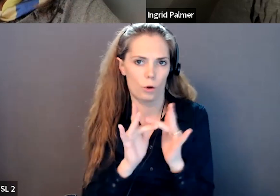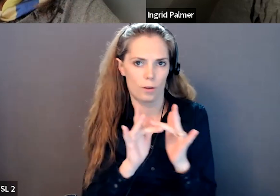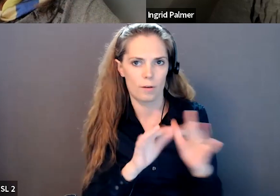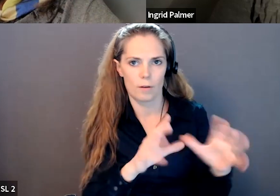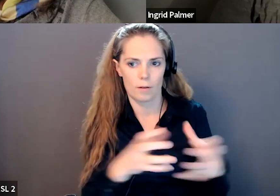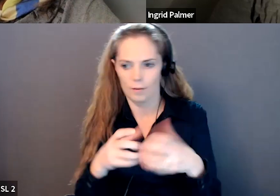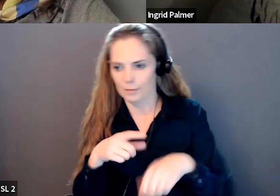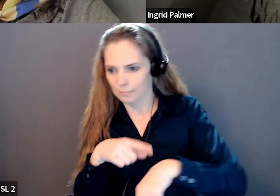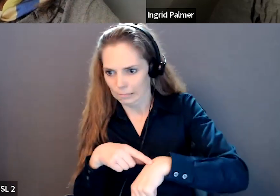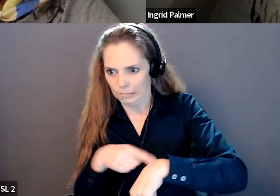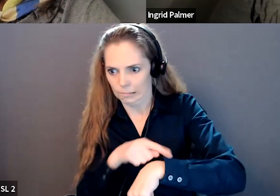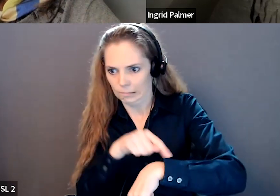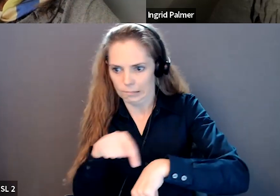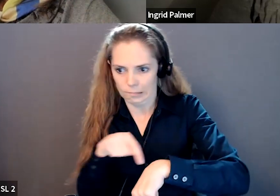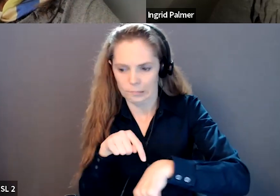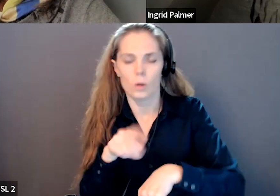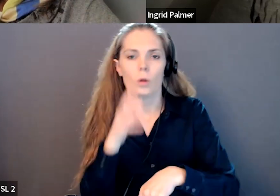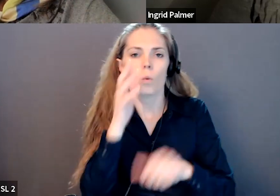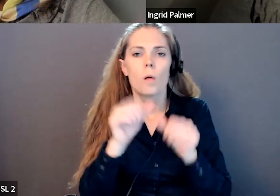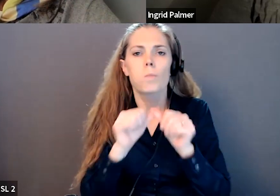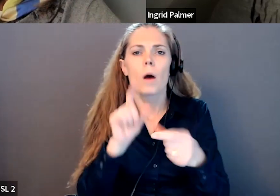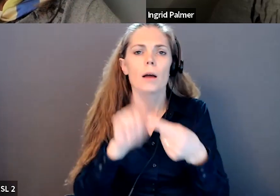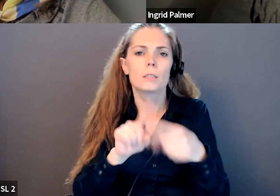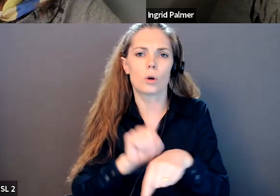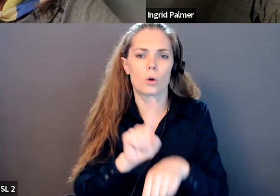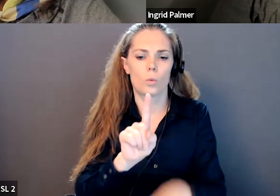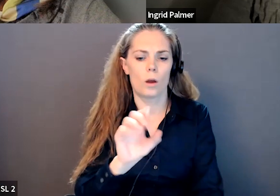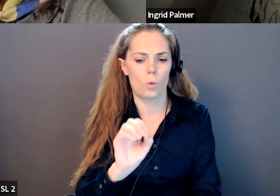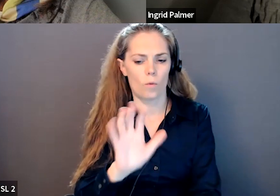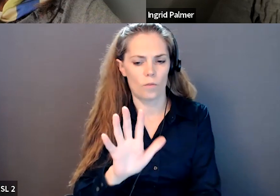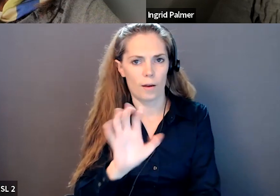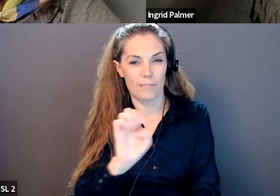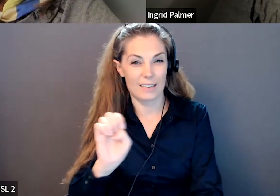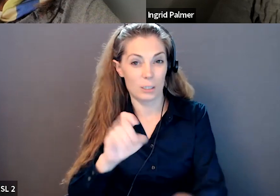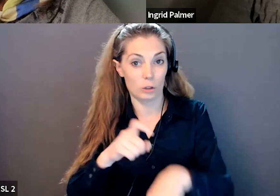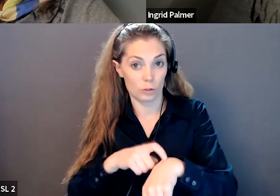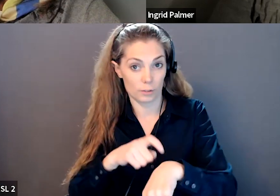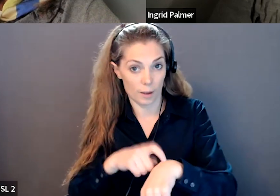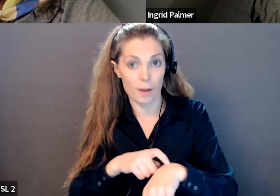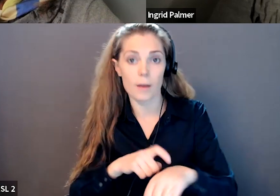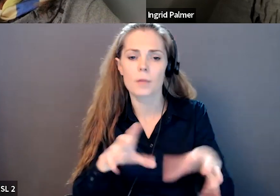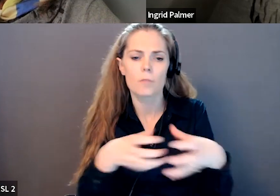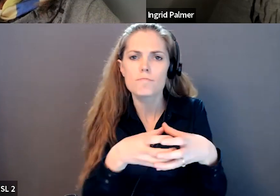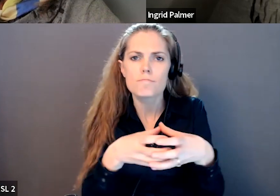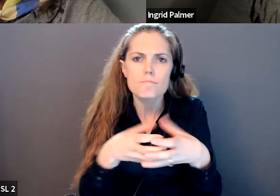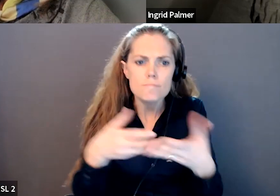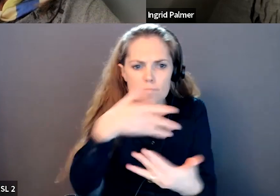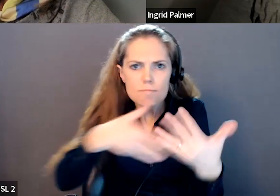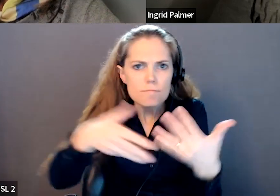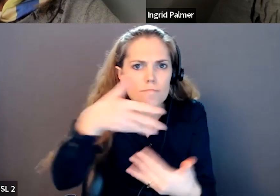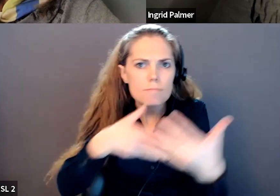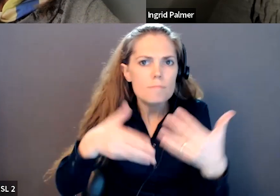Eastern, specifically designed as an opportunity for you to share your ideals